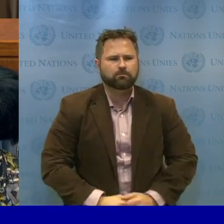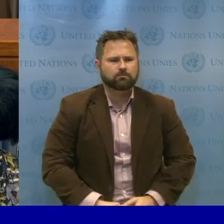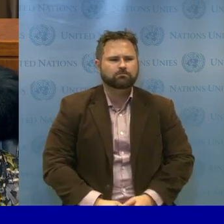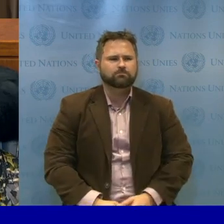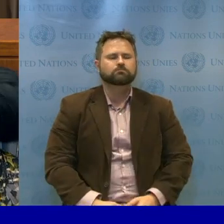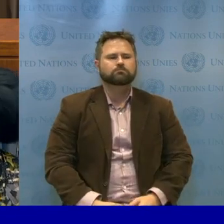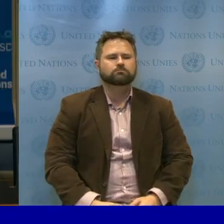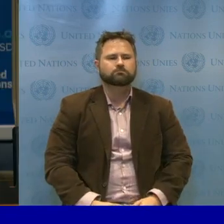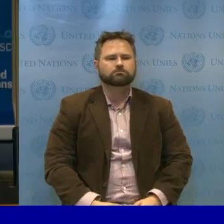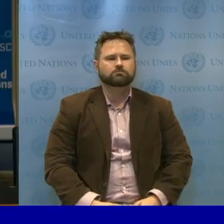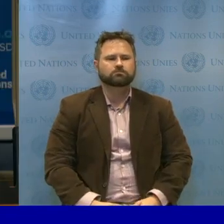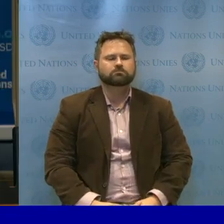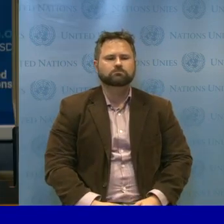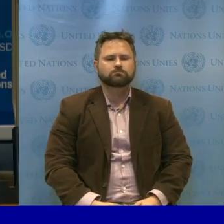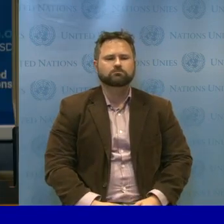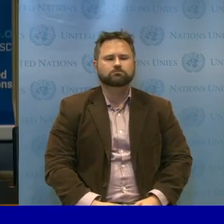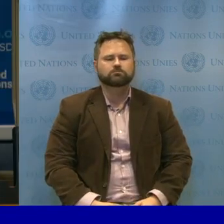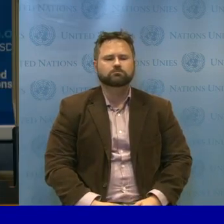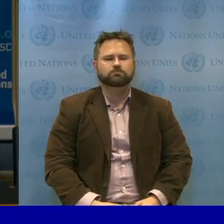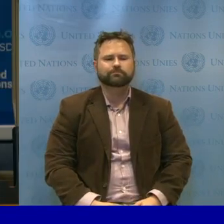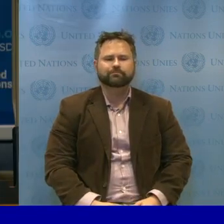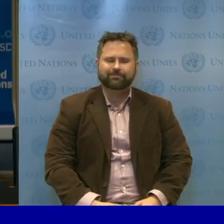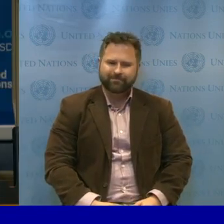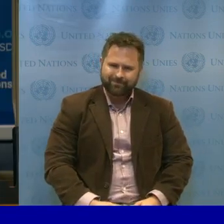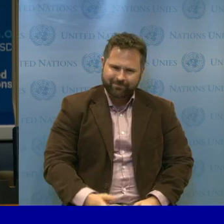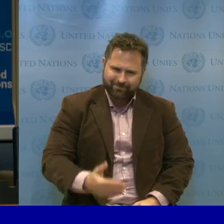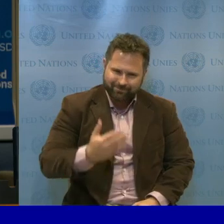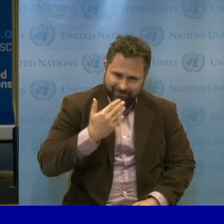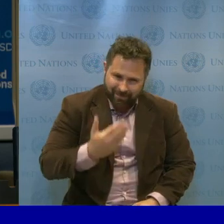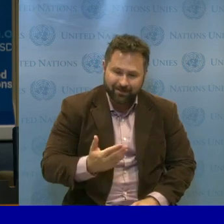Thank you very much. That was the end.